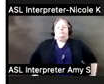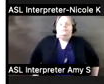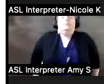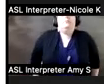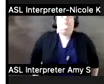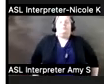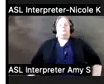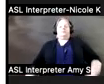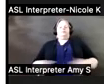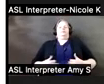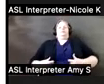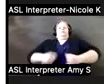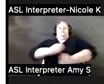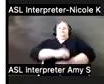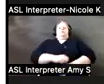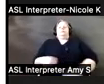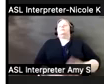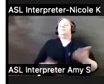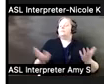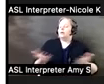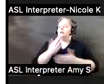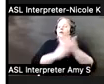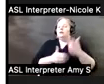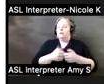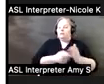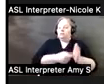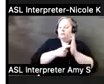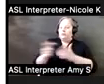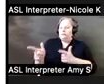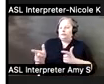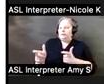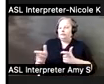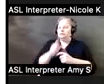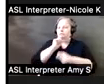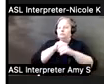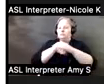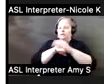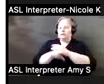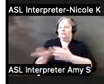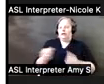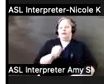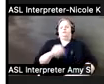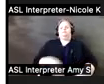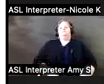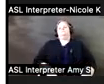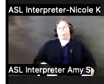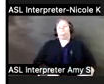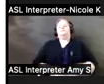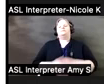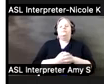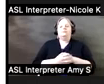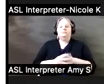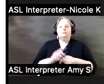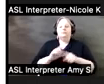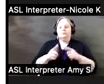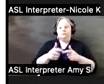Now, which controls require a lot of speed of access? So speed of access is another really important thing to look at. So different controls that